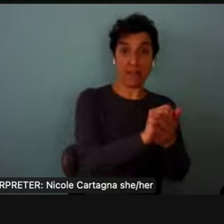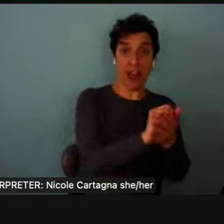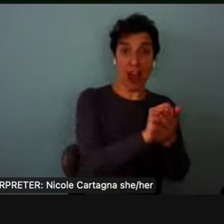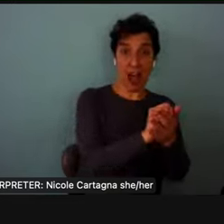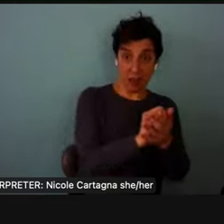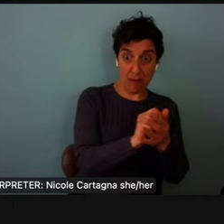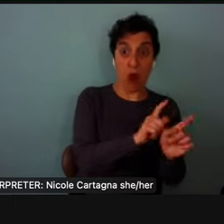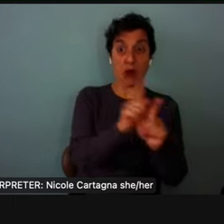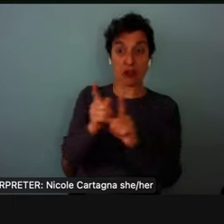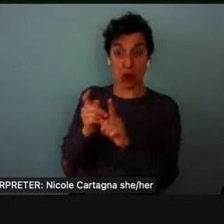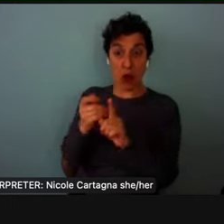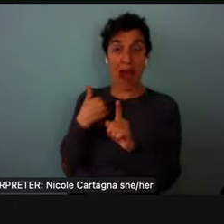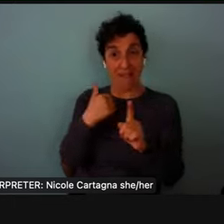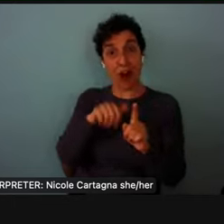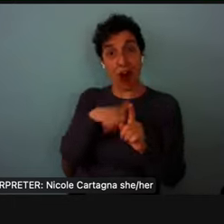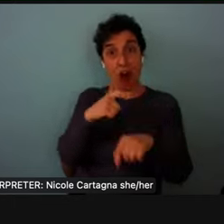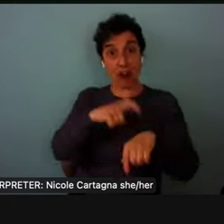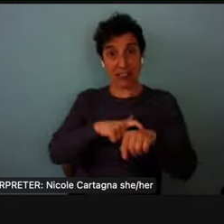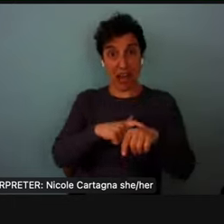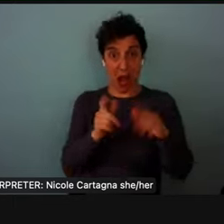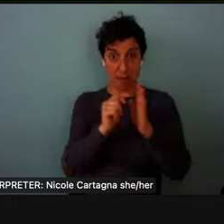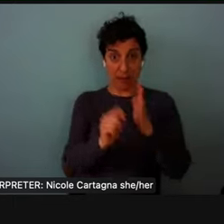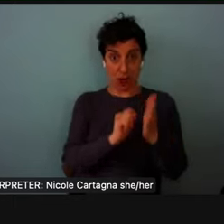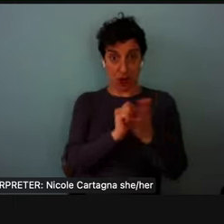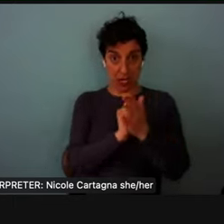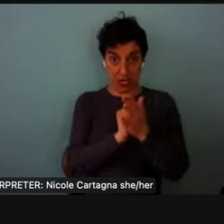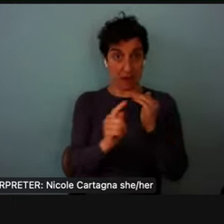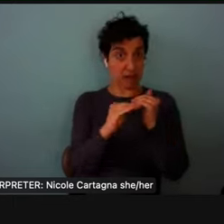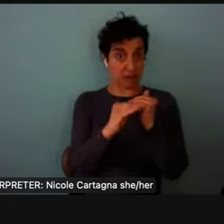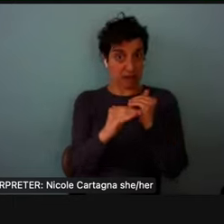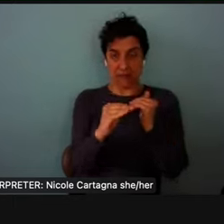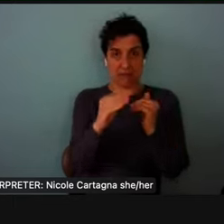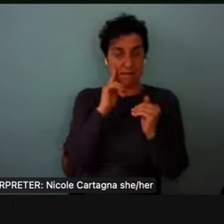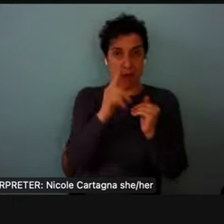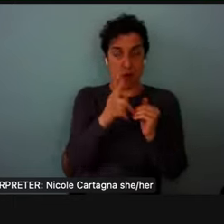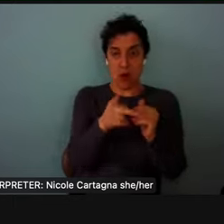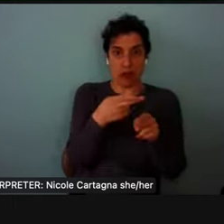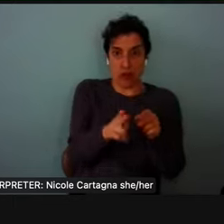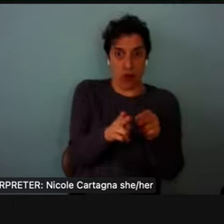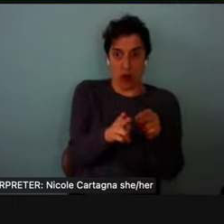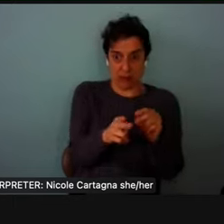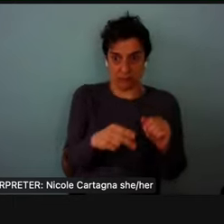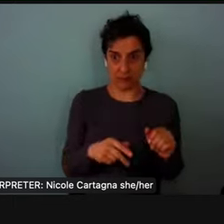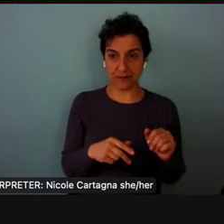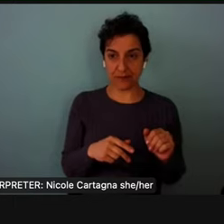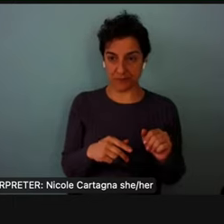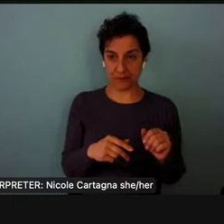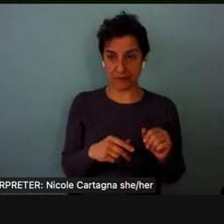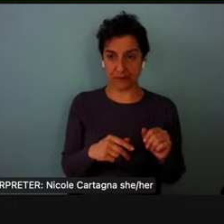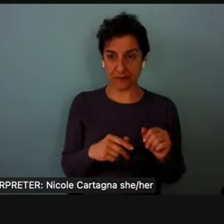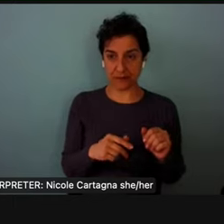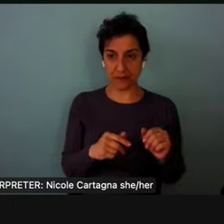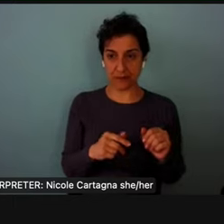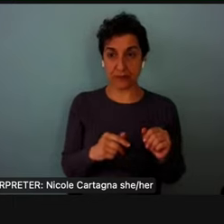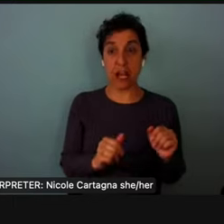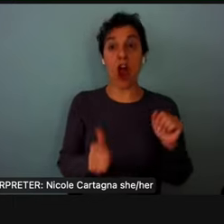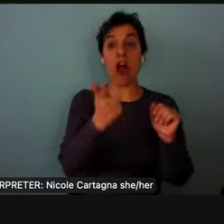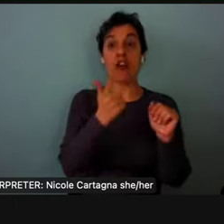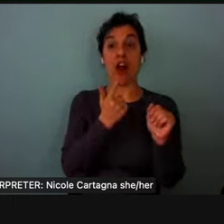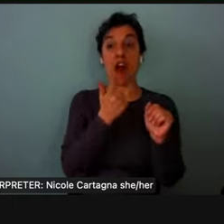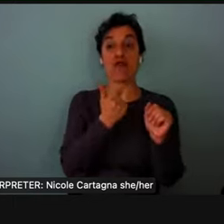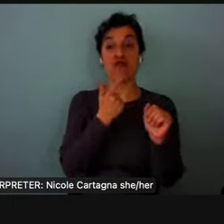time periods in which the functional connectivity patterns are stable only for a short period of time. So the red diagonal you see is basically